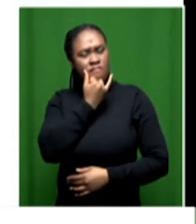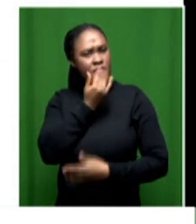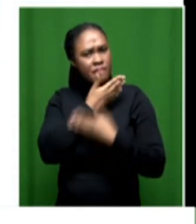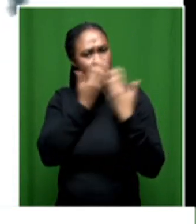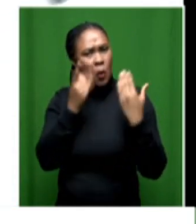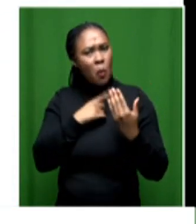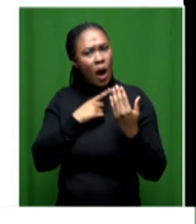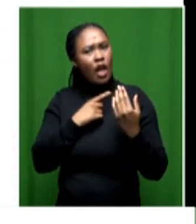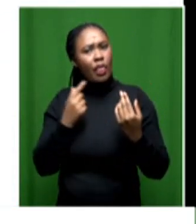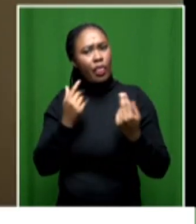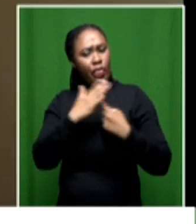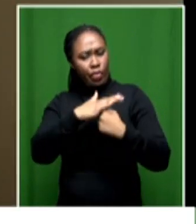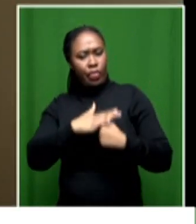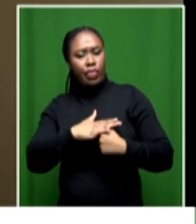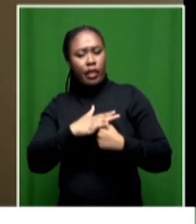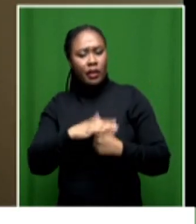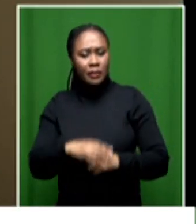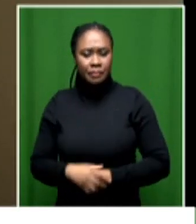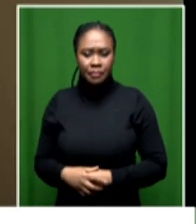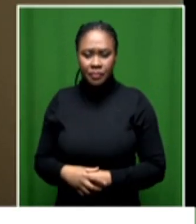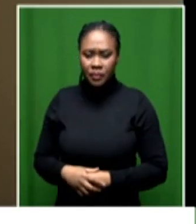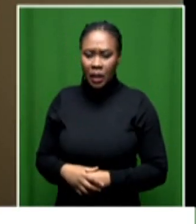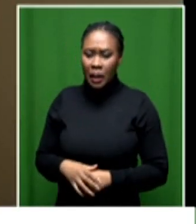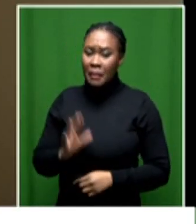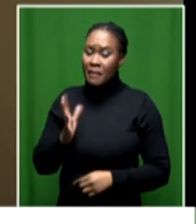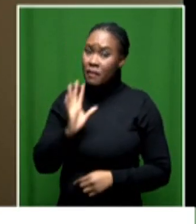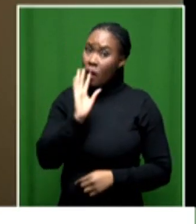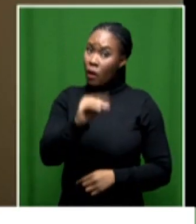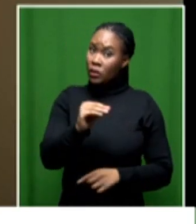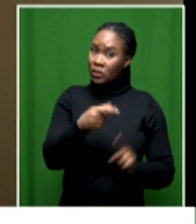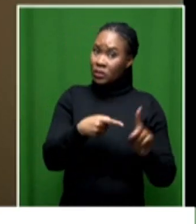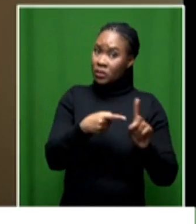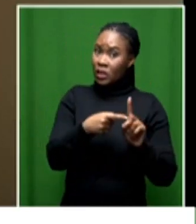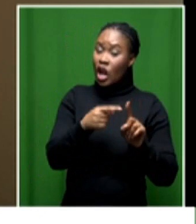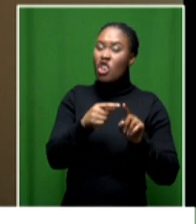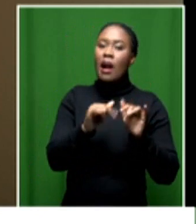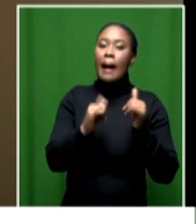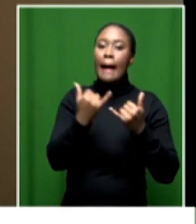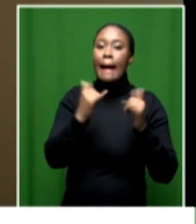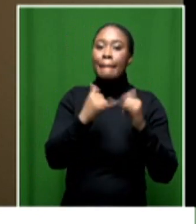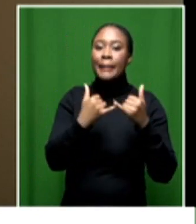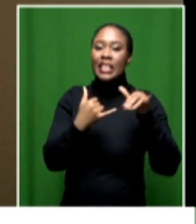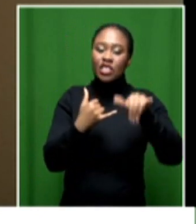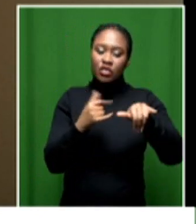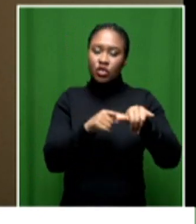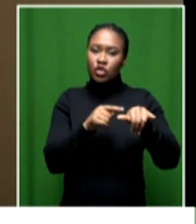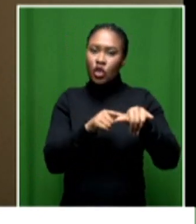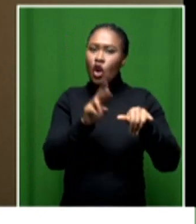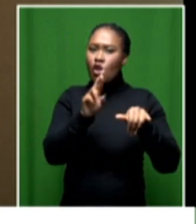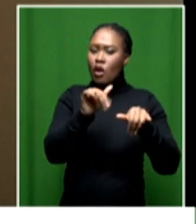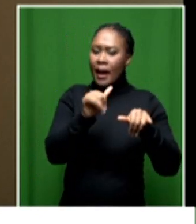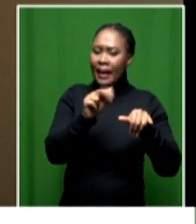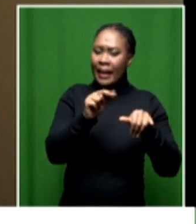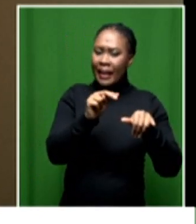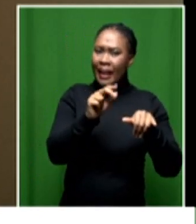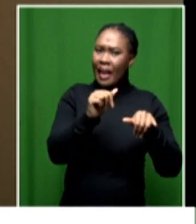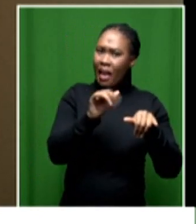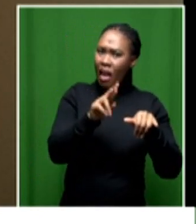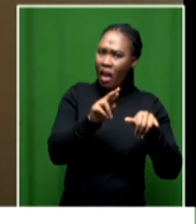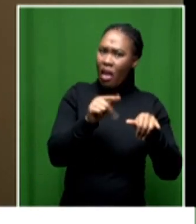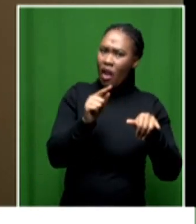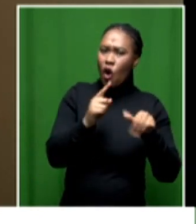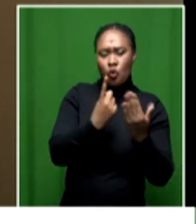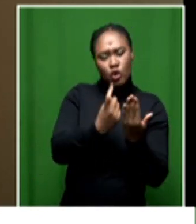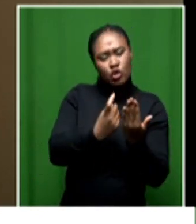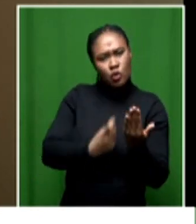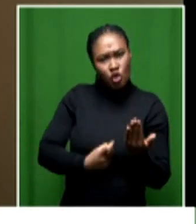discrimination. I asked Ryanair why the questions are in Afrikaans rather than, say, Zulu, which is more widely